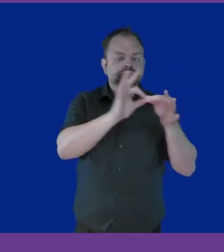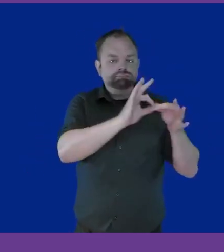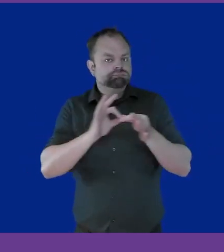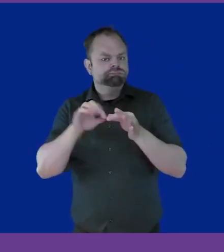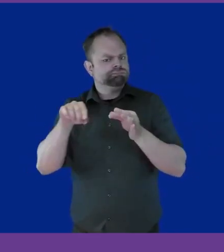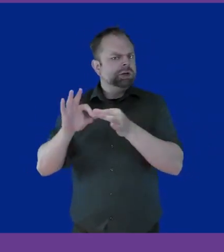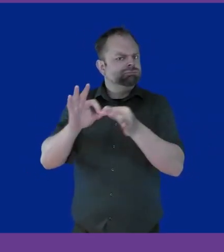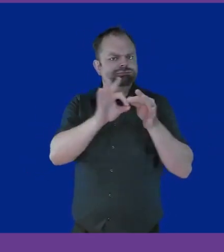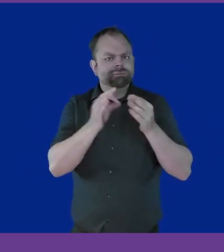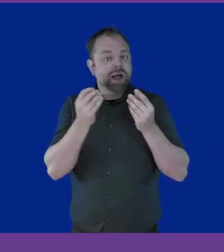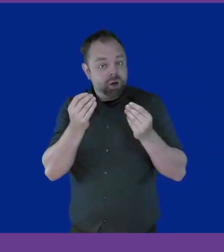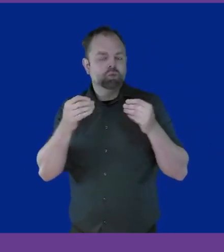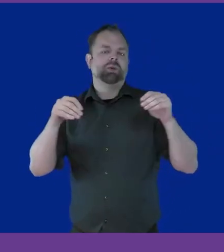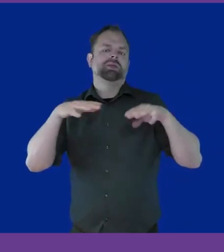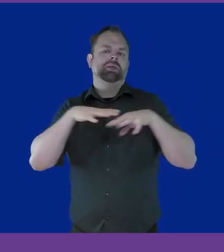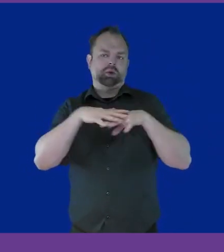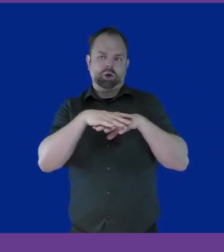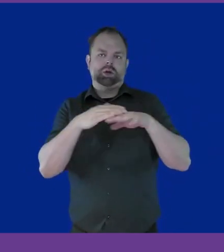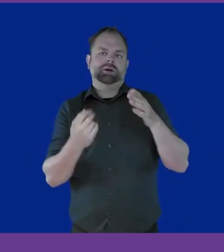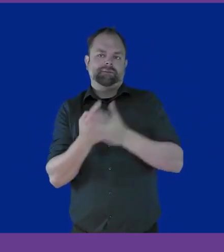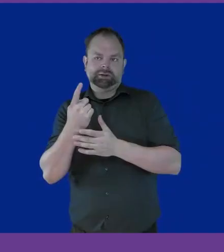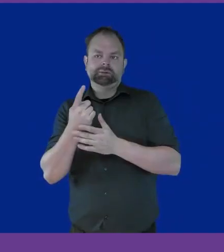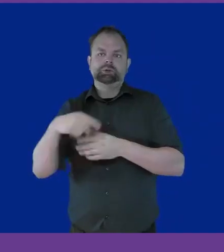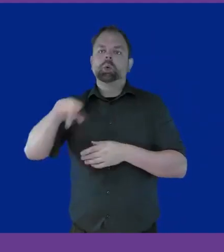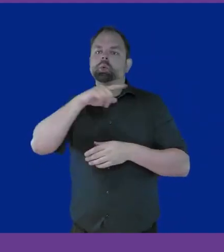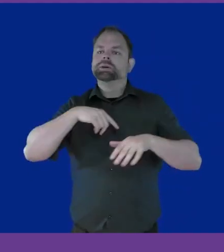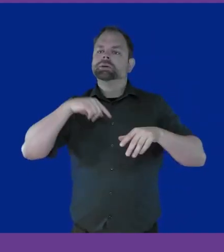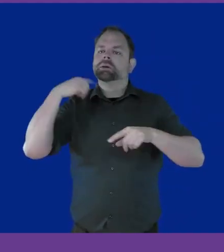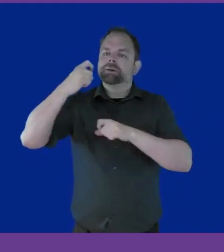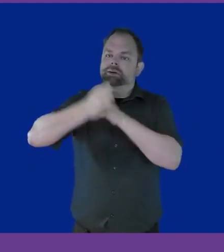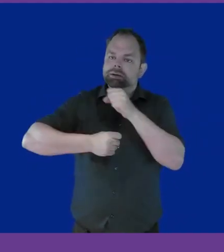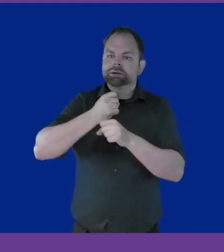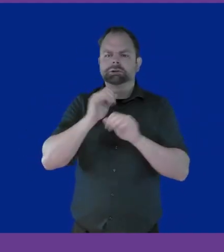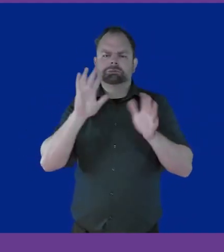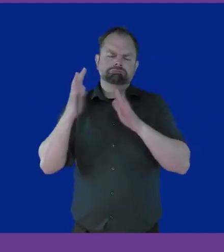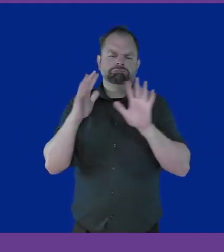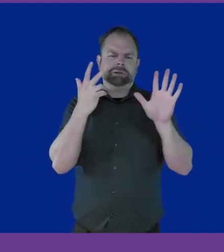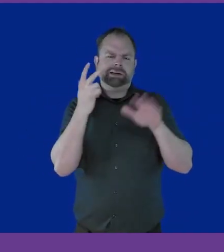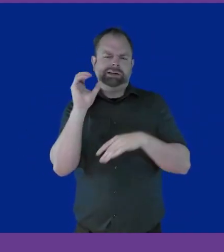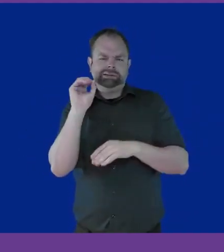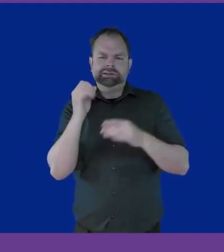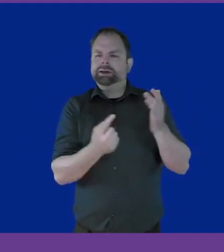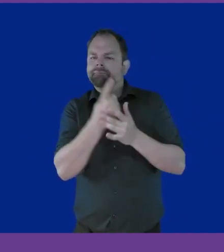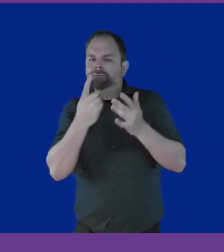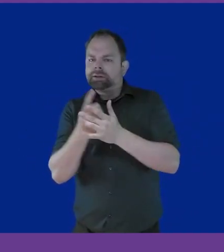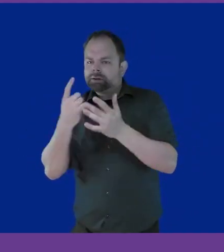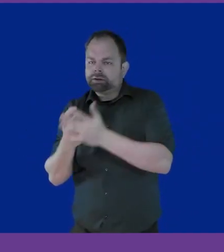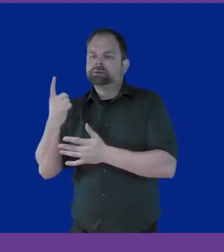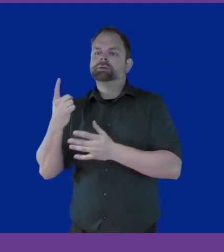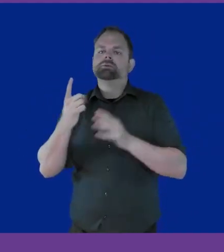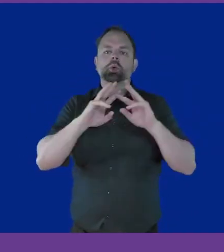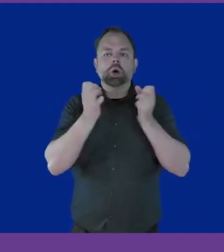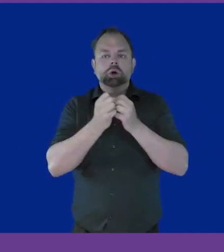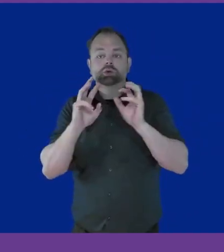in collaboration with other partners. So for us, it's important this collaboration with the European